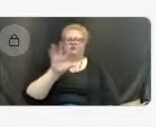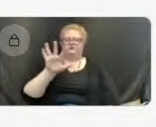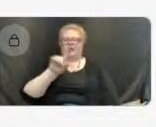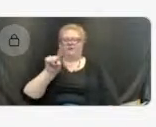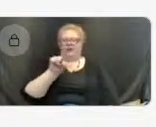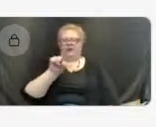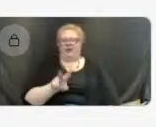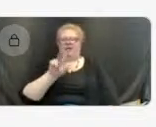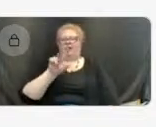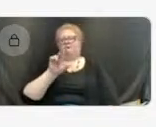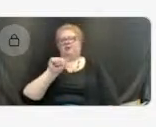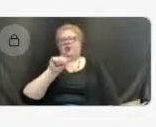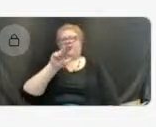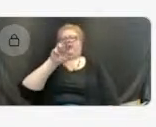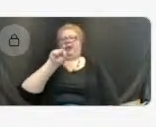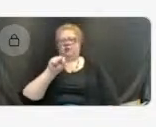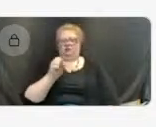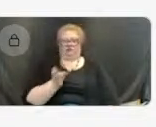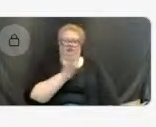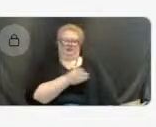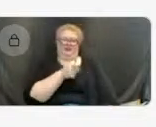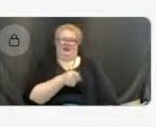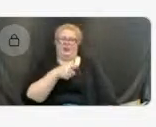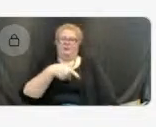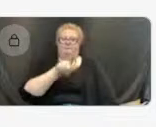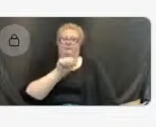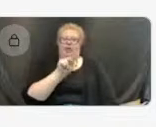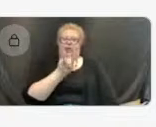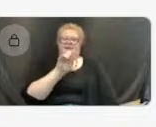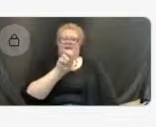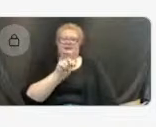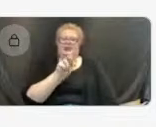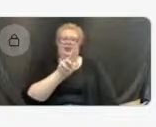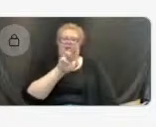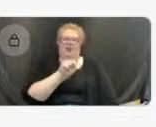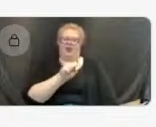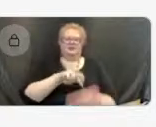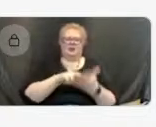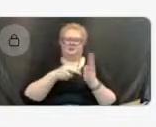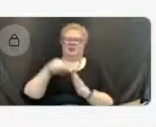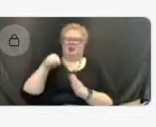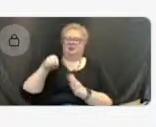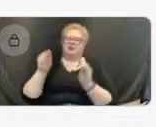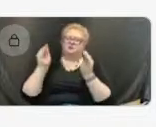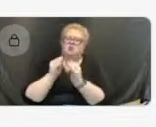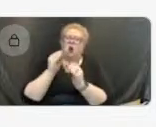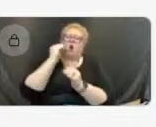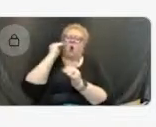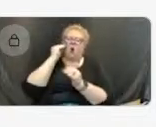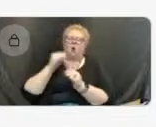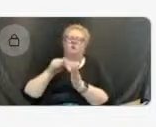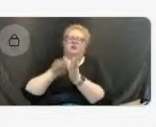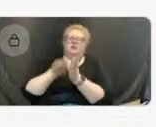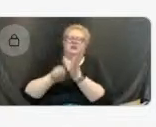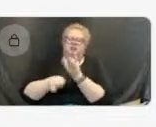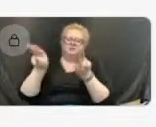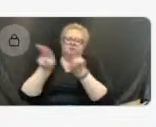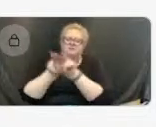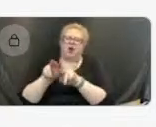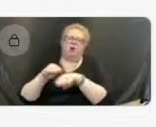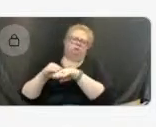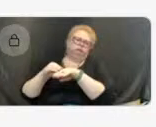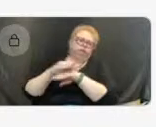plantation acres, this will have a devastating impact upon property values in all 3 of